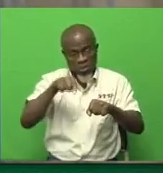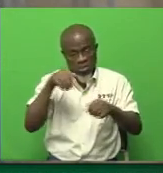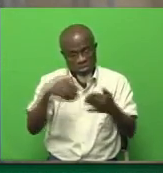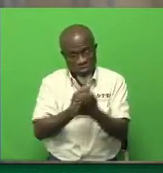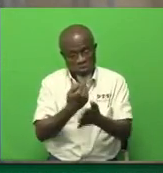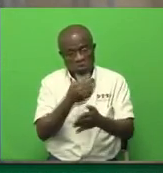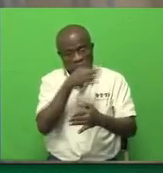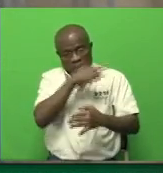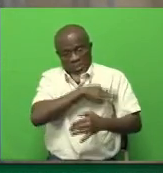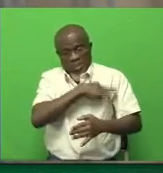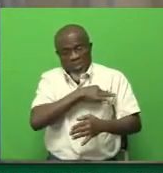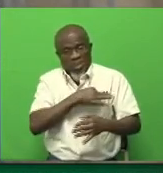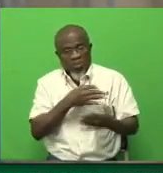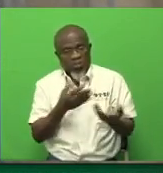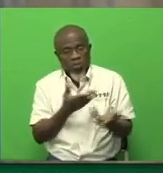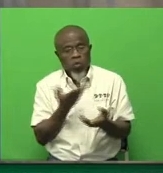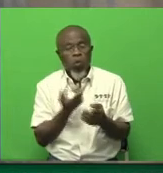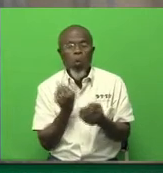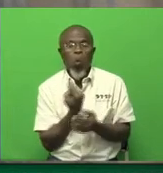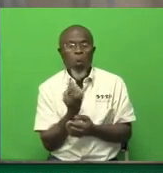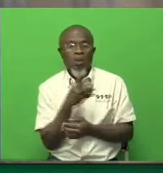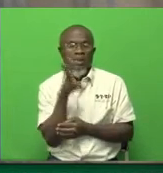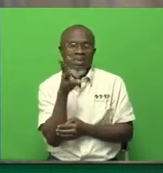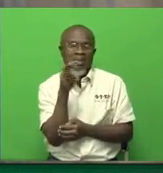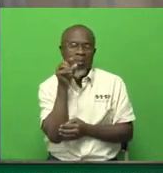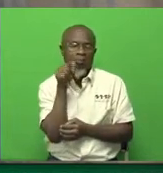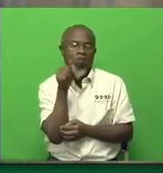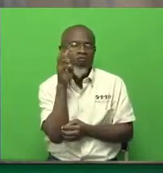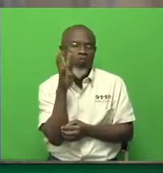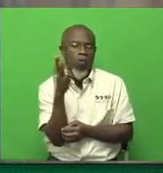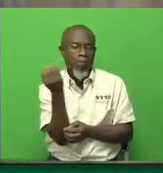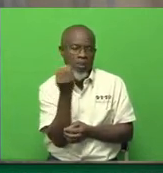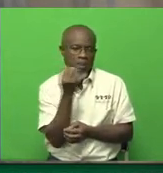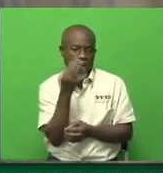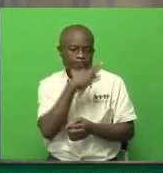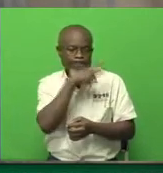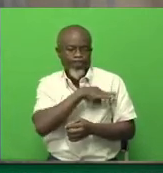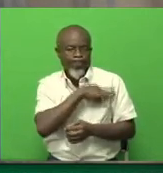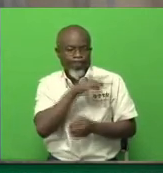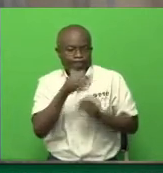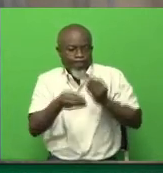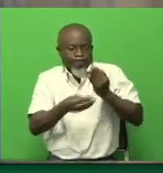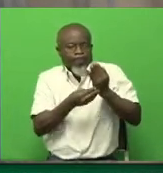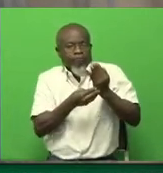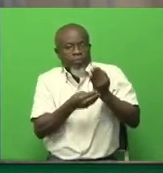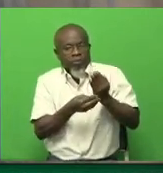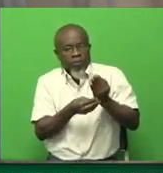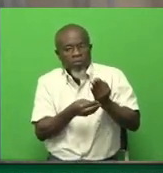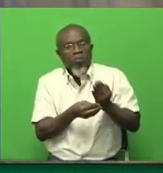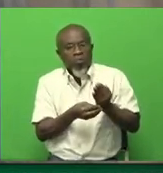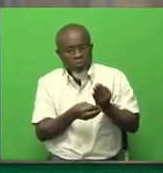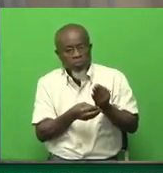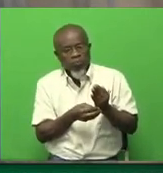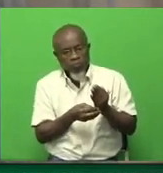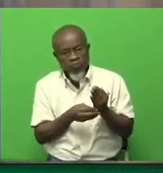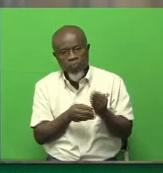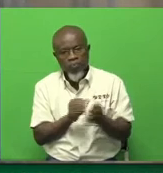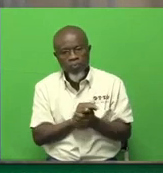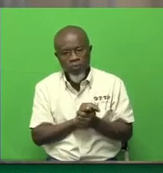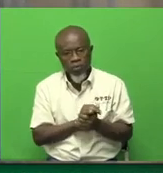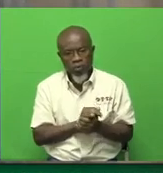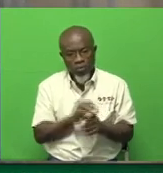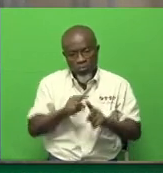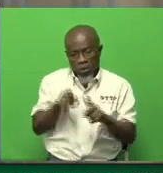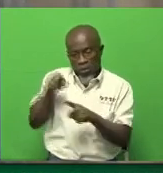is only 6.4 percent even though the minister is saying that he is going to give an spt rate of 20